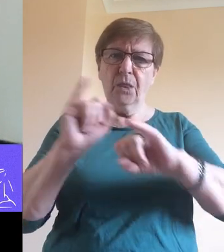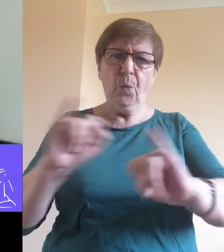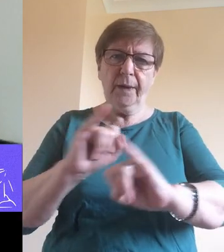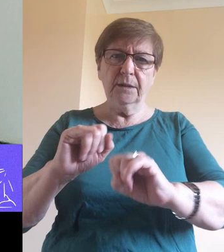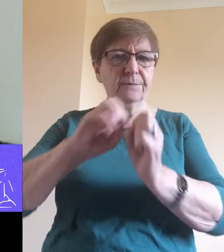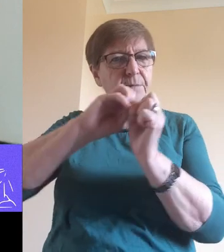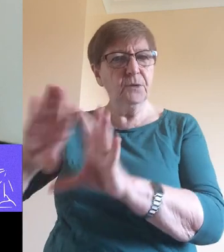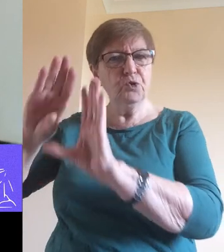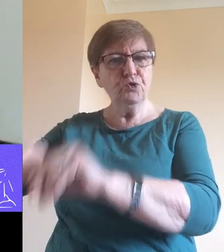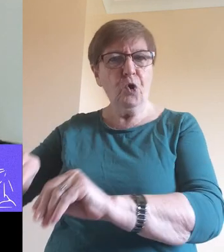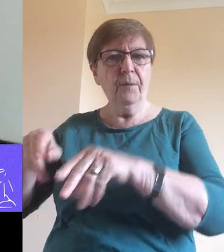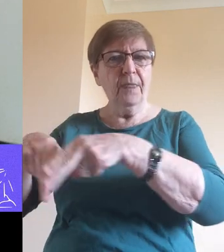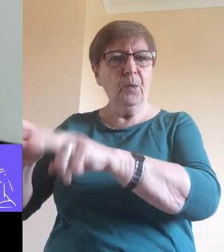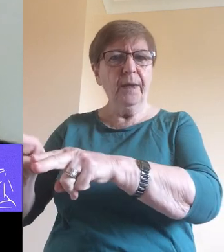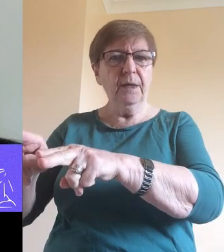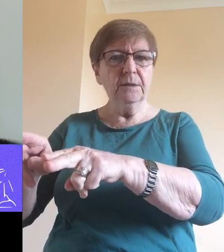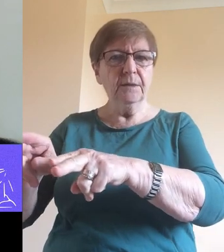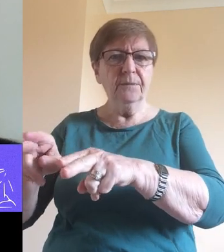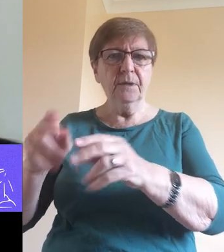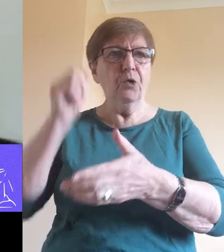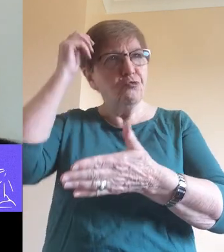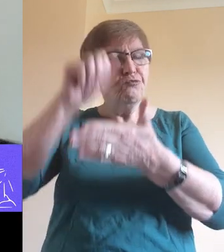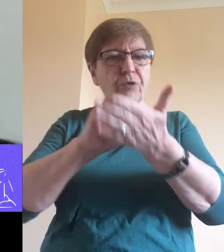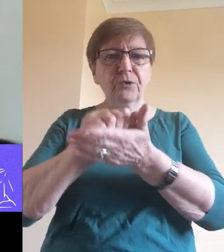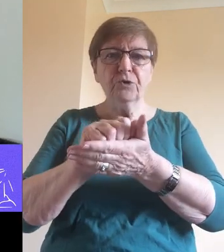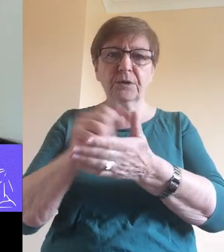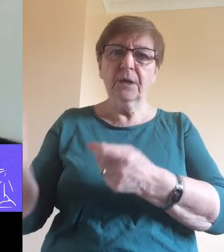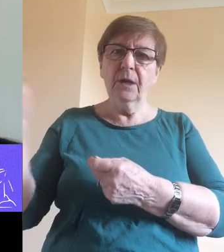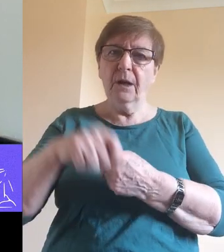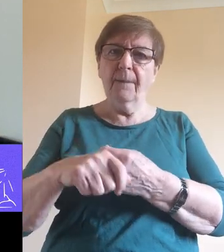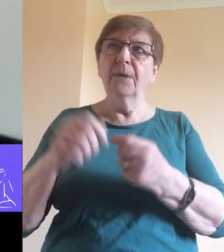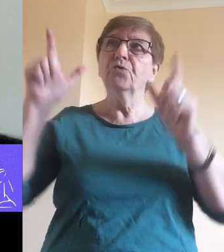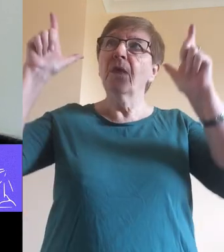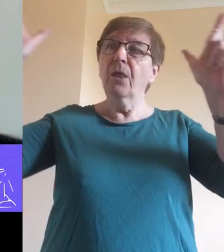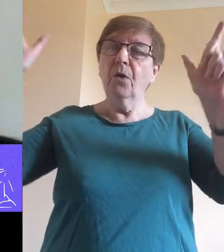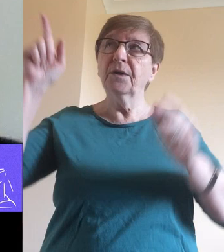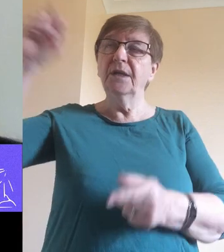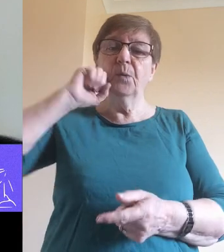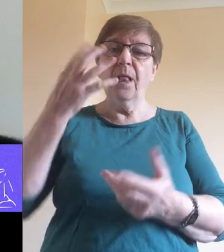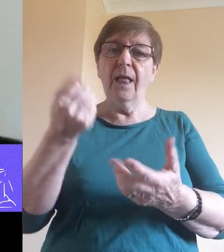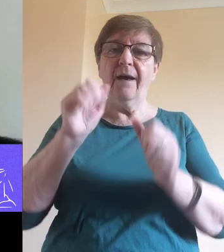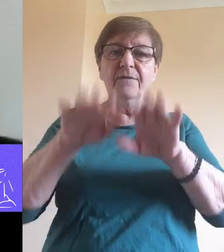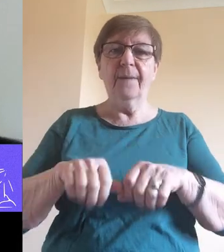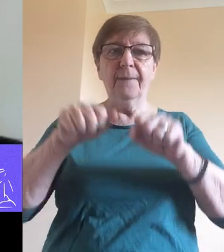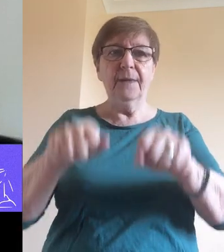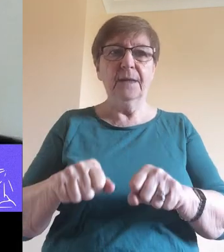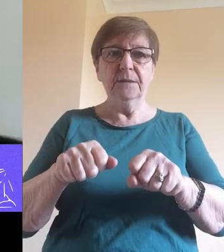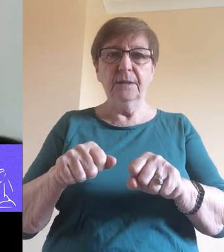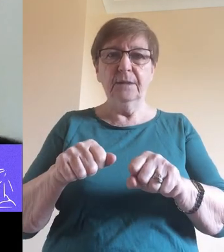the unrighteous their thoughts. Let them turn to the Lord, and he will have mercy on them, and to our